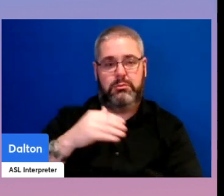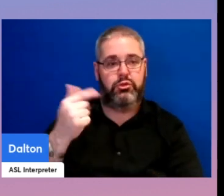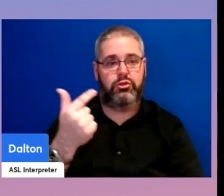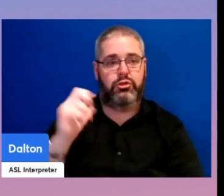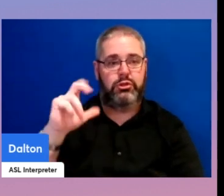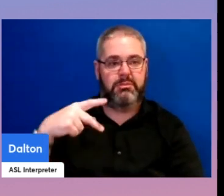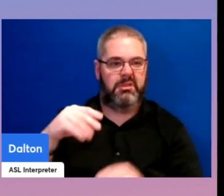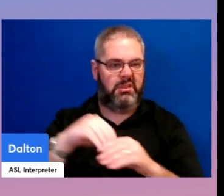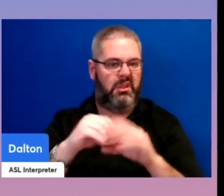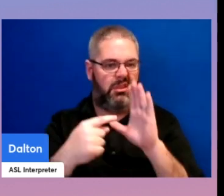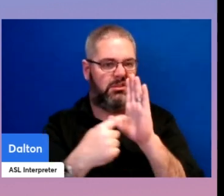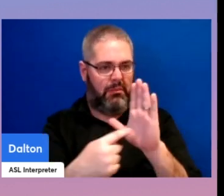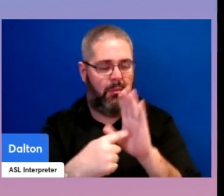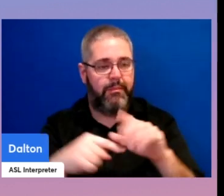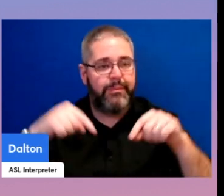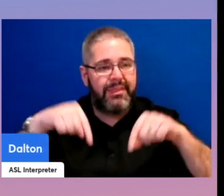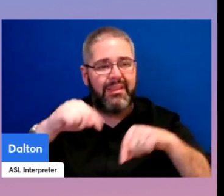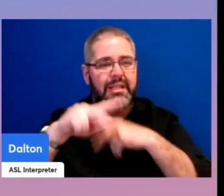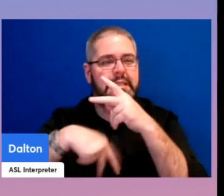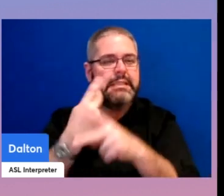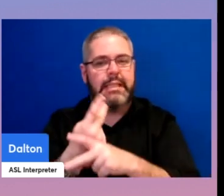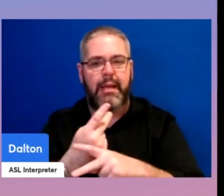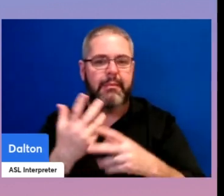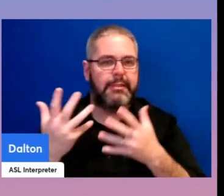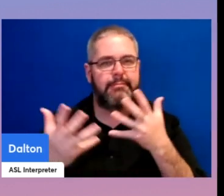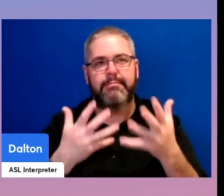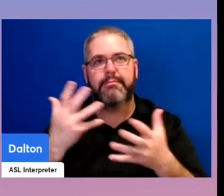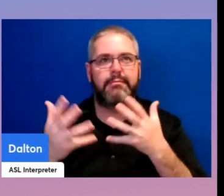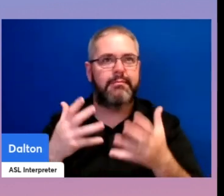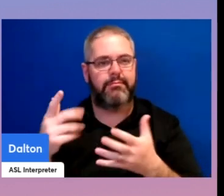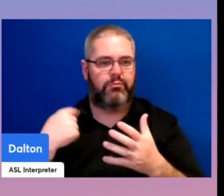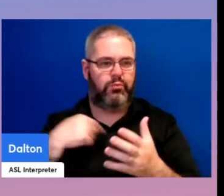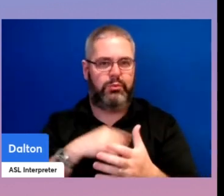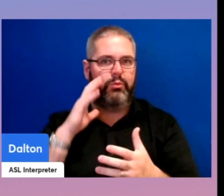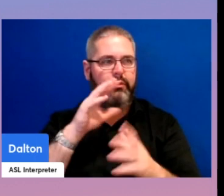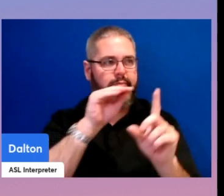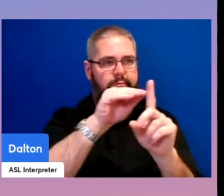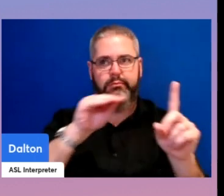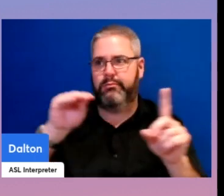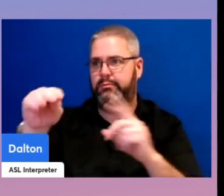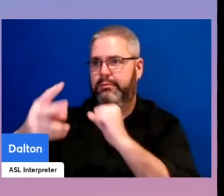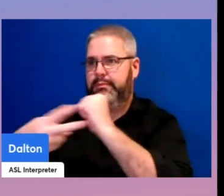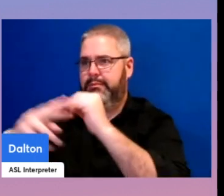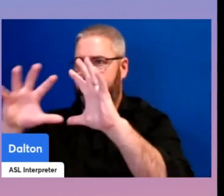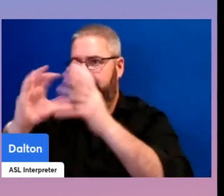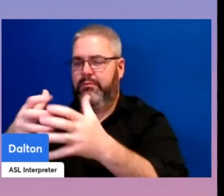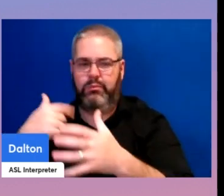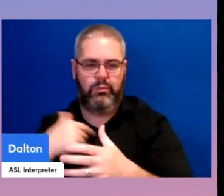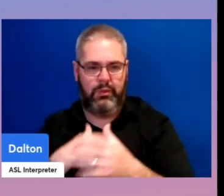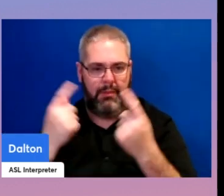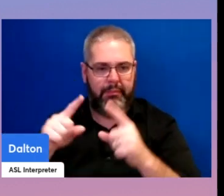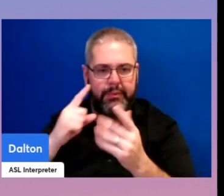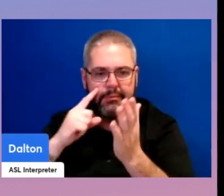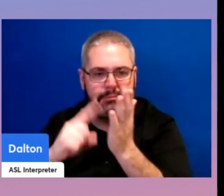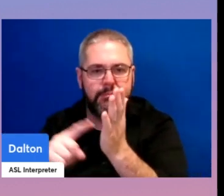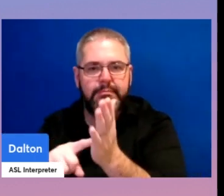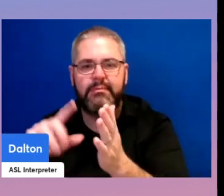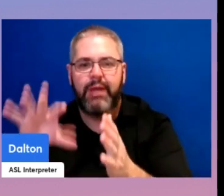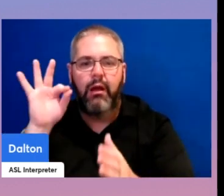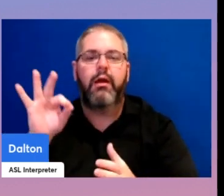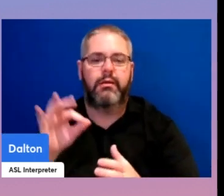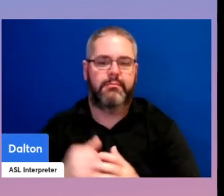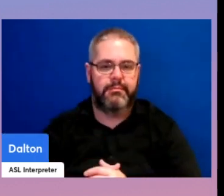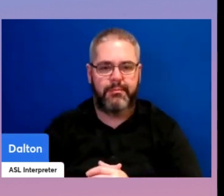These are the type of destinations that are predefined. So in this,